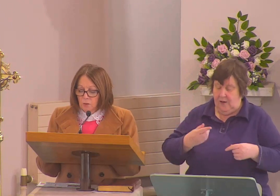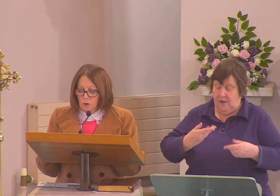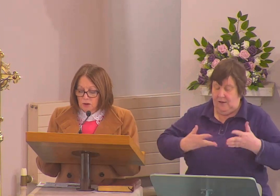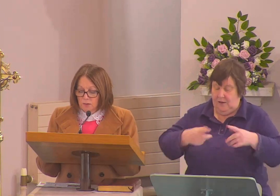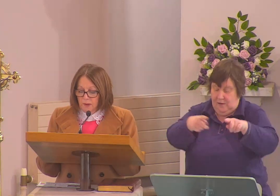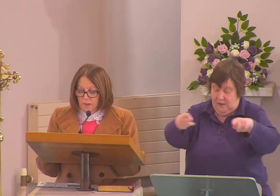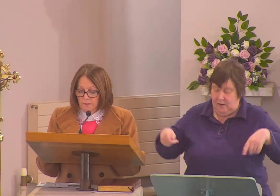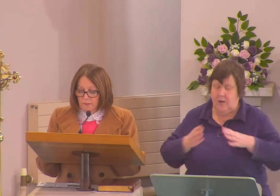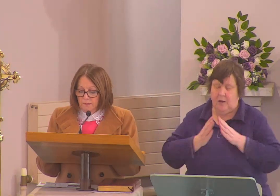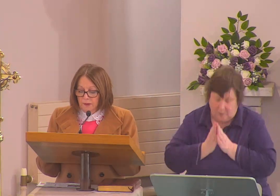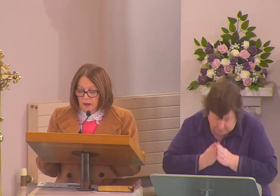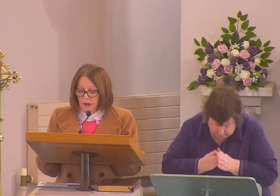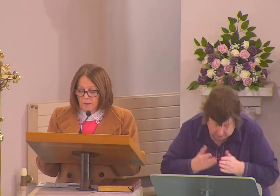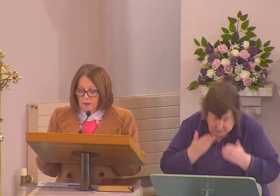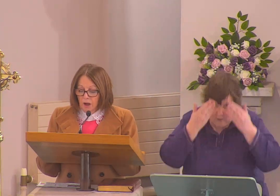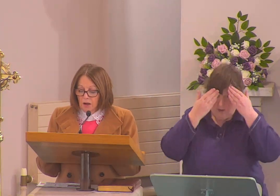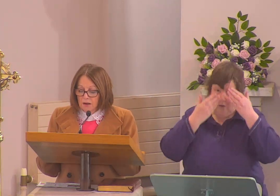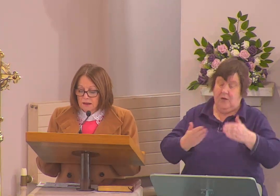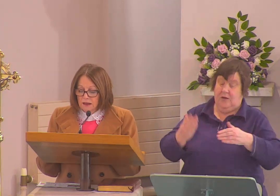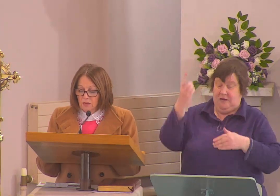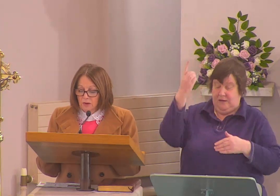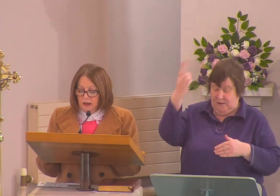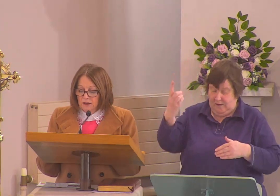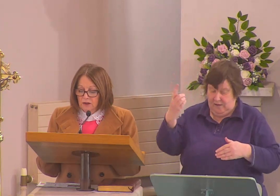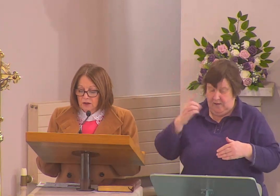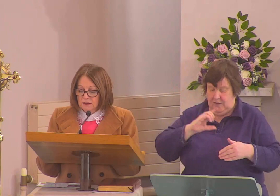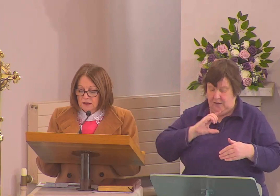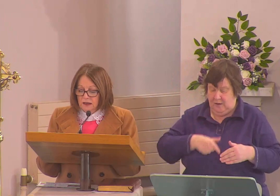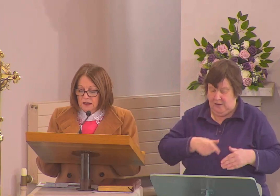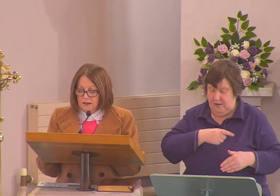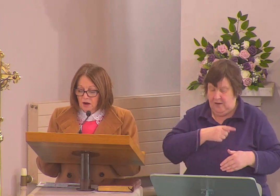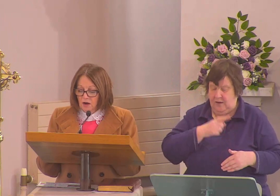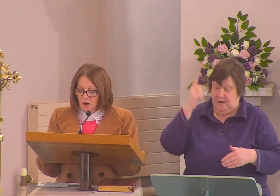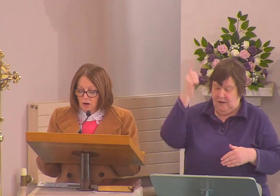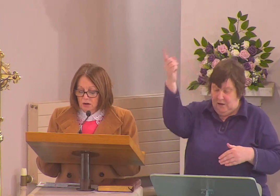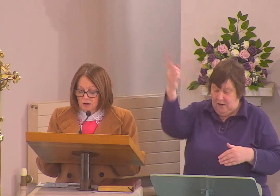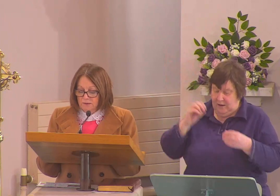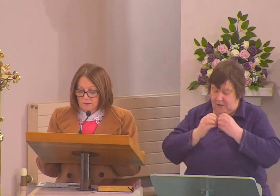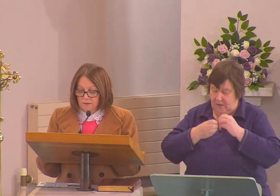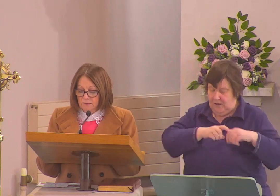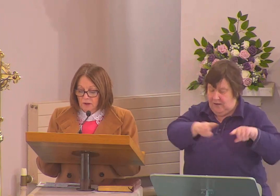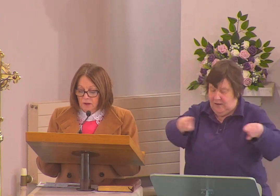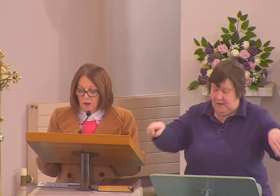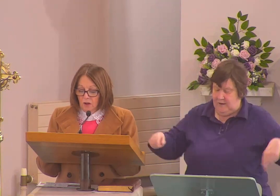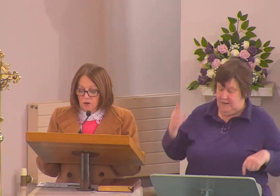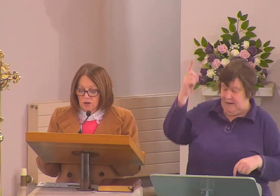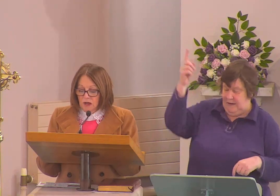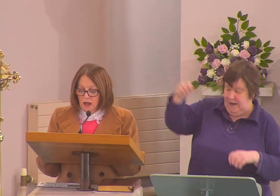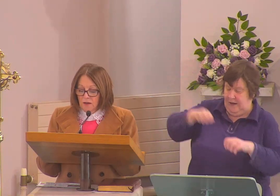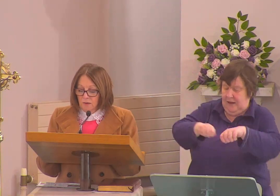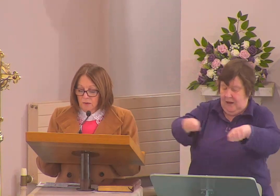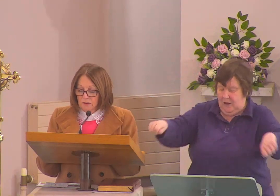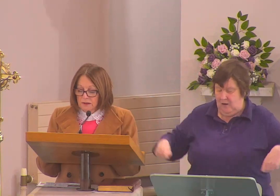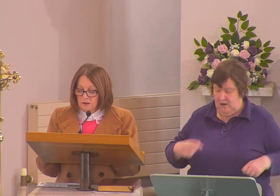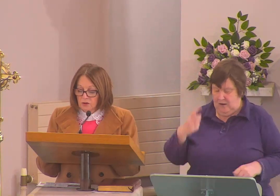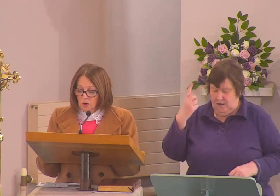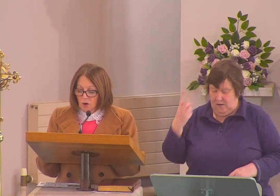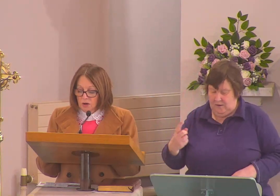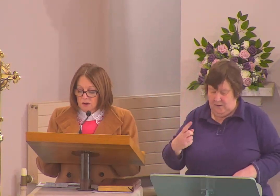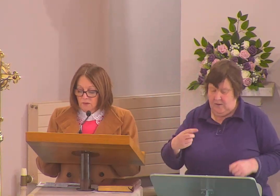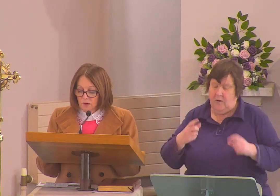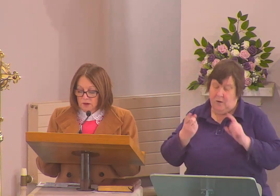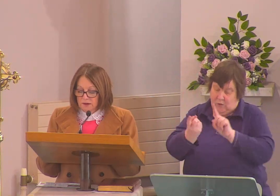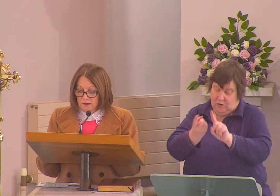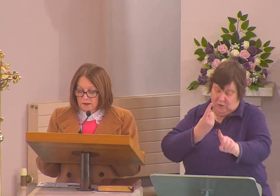and worship him. Because he created us, he is our God. Today we will listen to